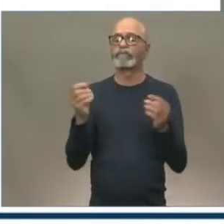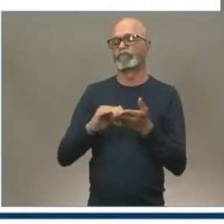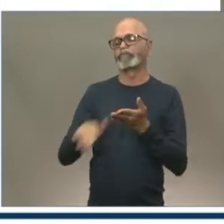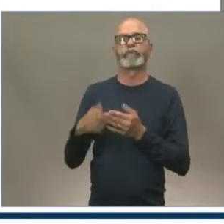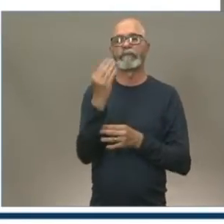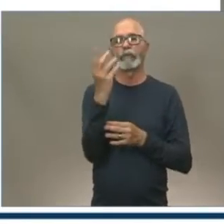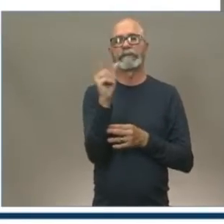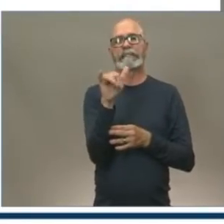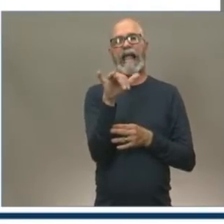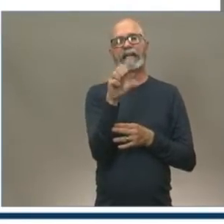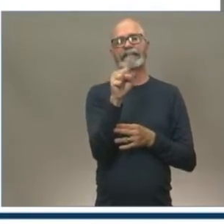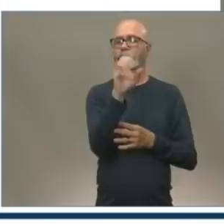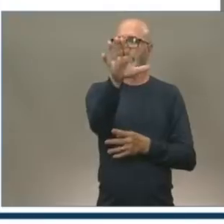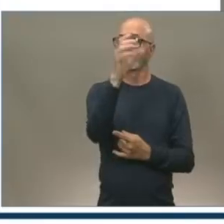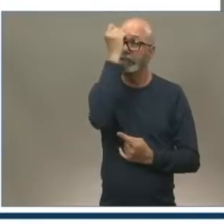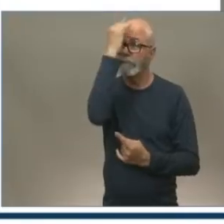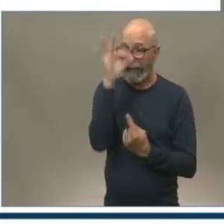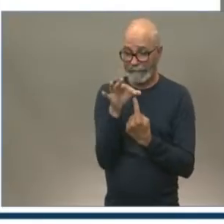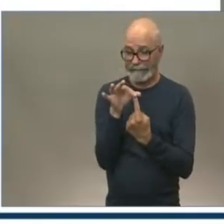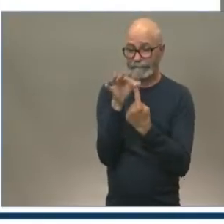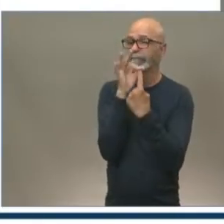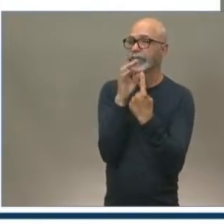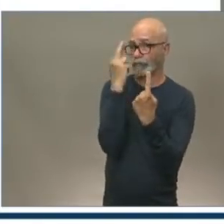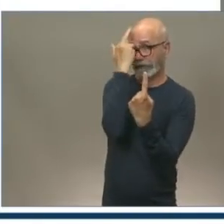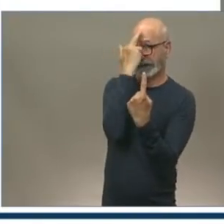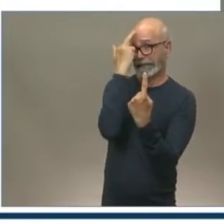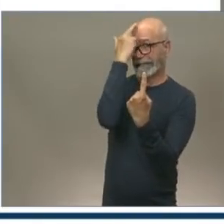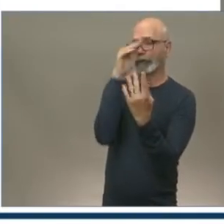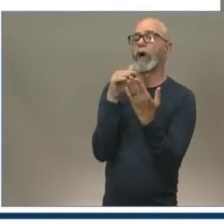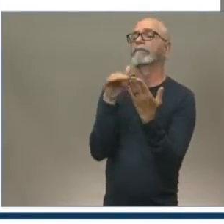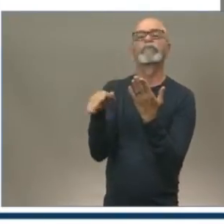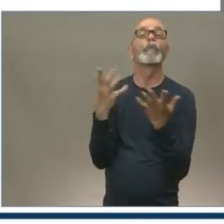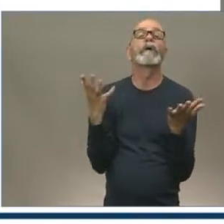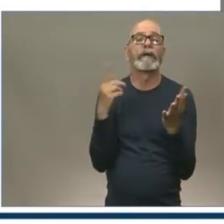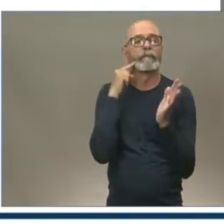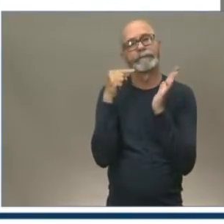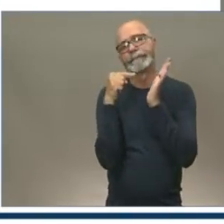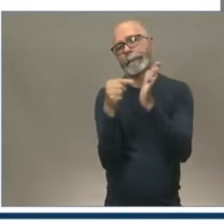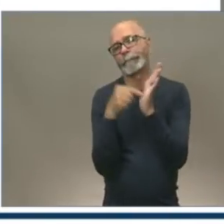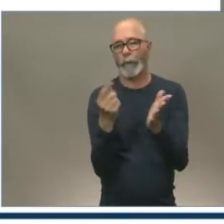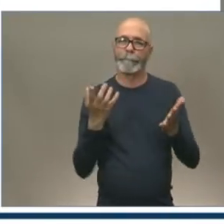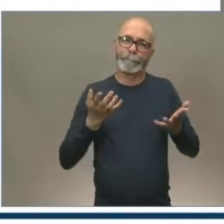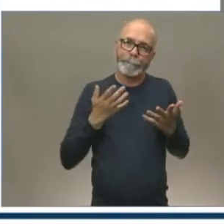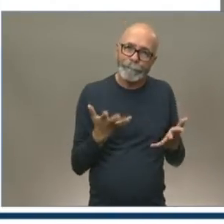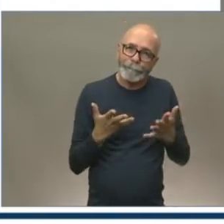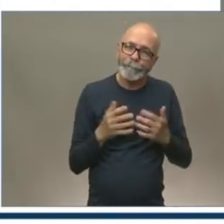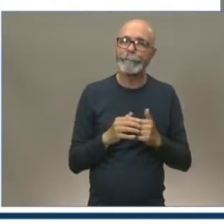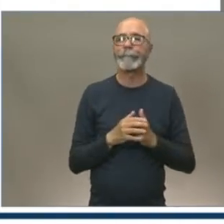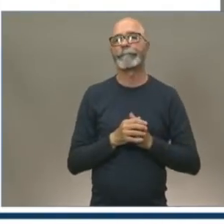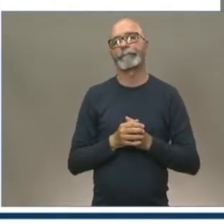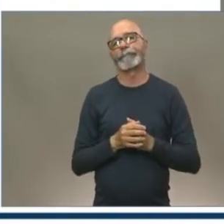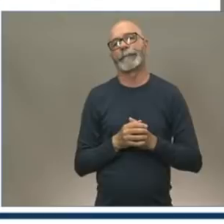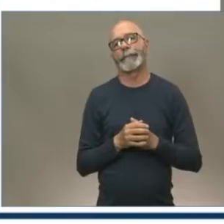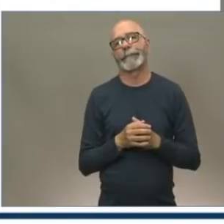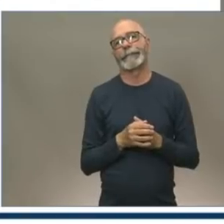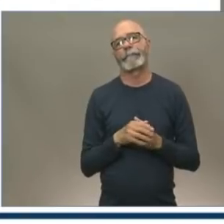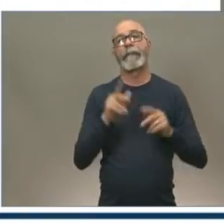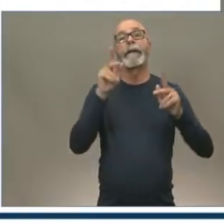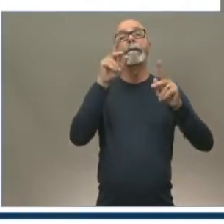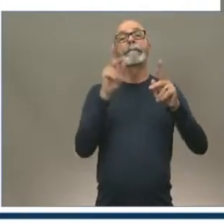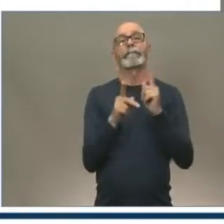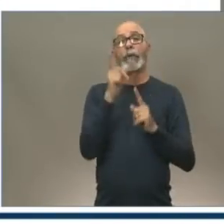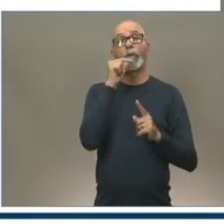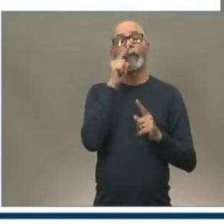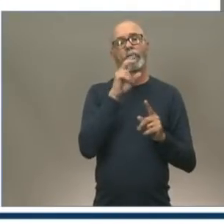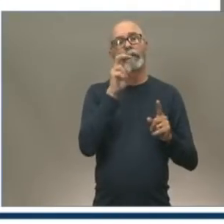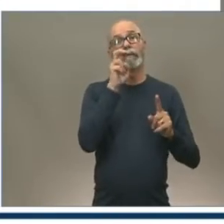protocol. And this includes people, they've been exempted throughout the pandemic. So people who need to travel for essential